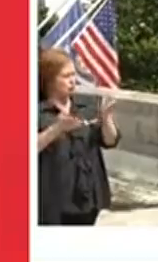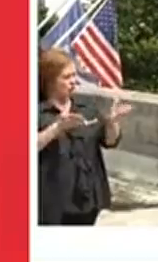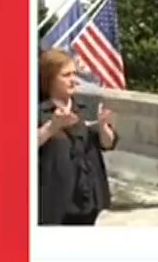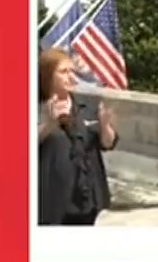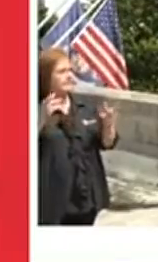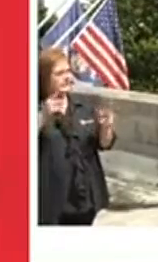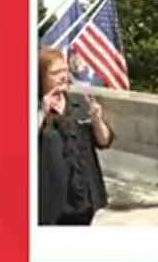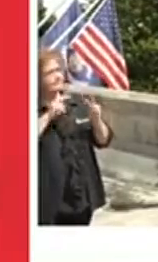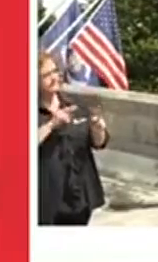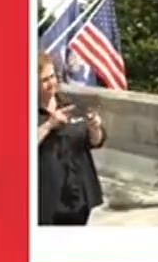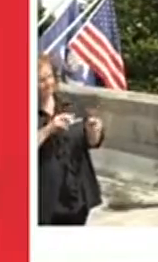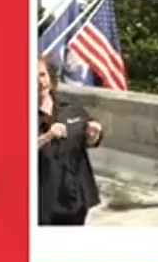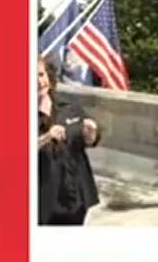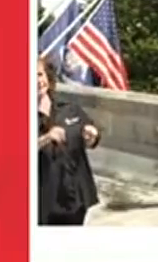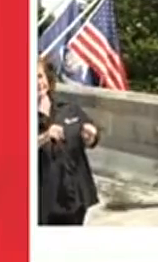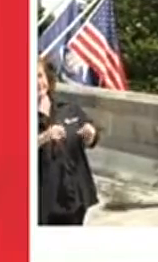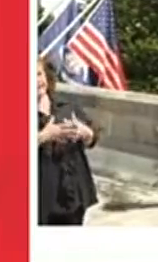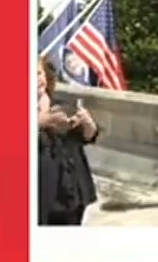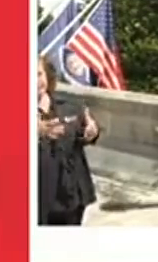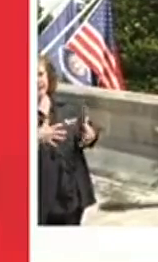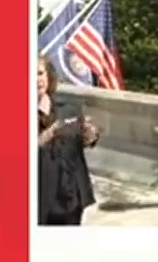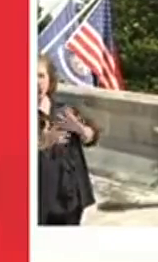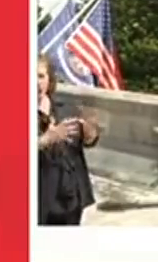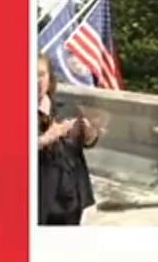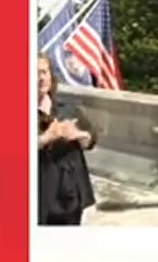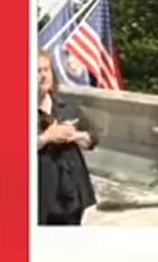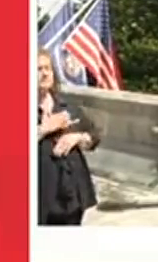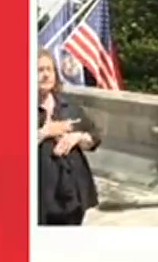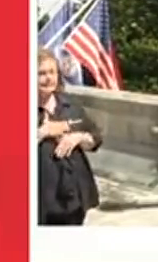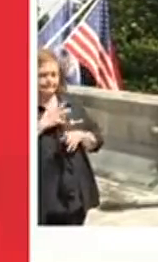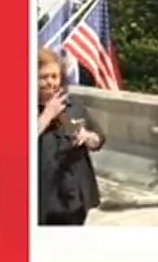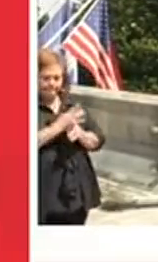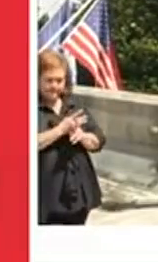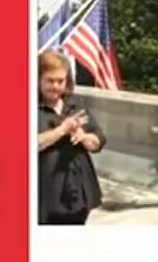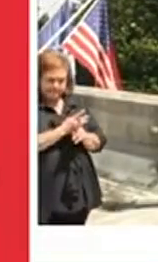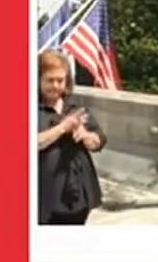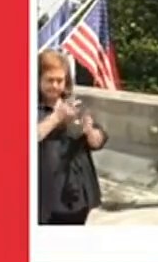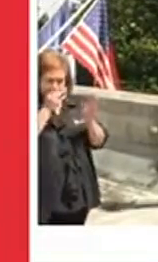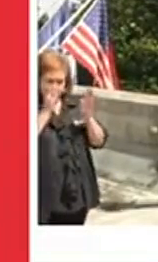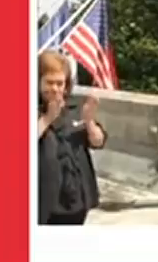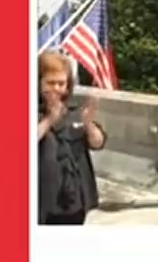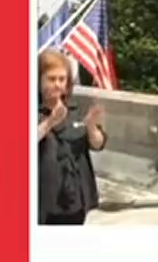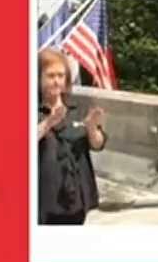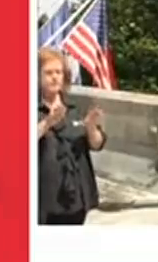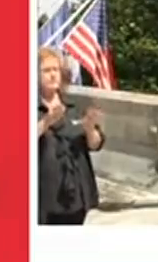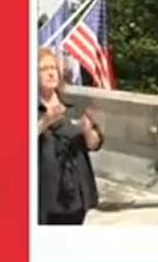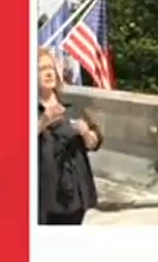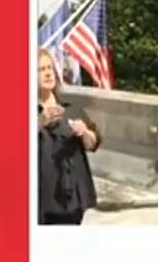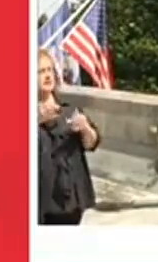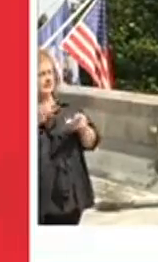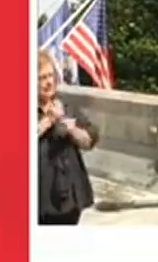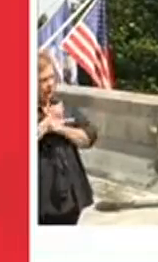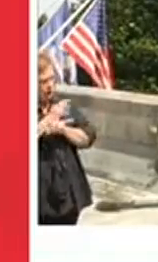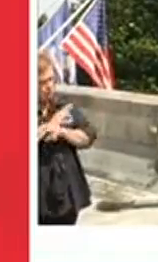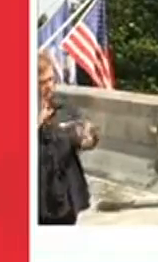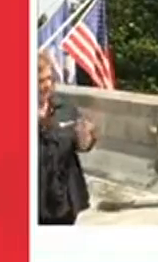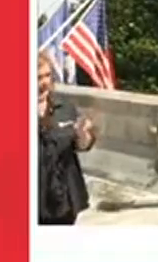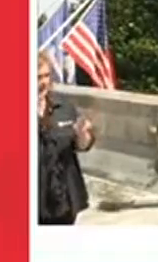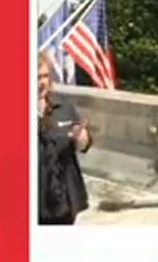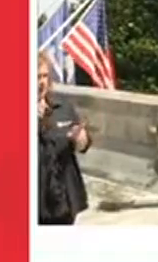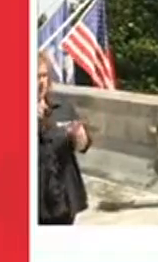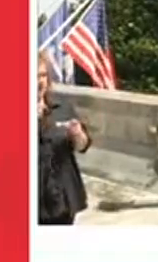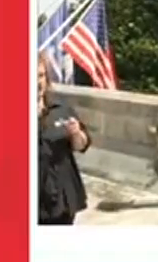predict an above-average storm season. Stay informed. Get ready today and tomorrow, and shelter in